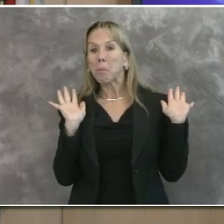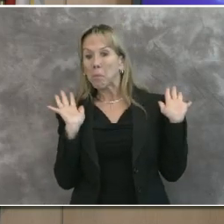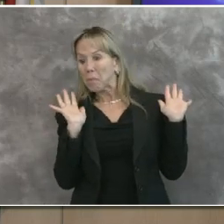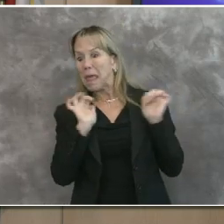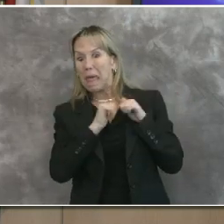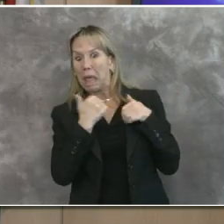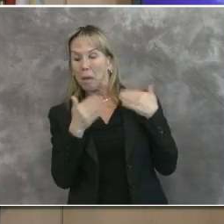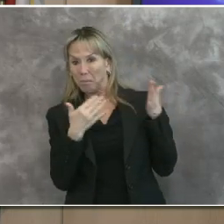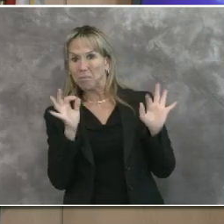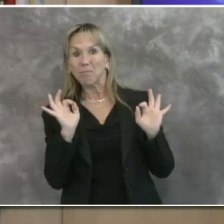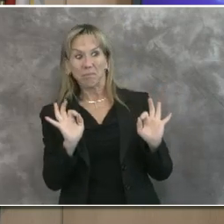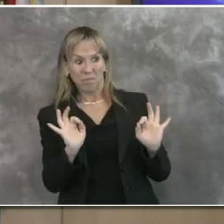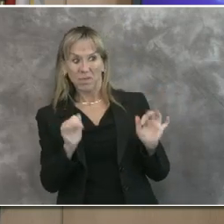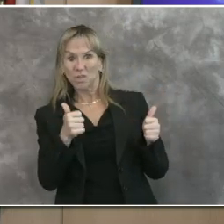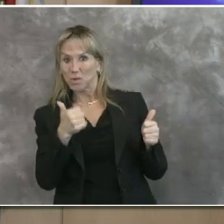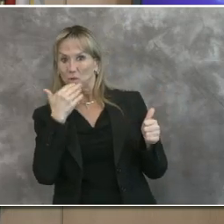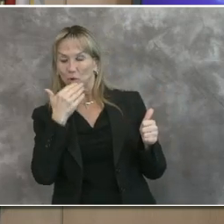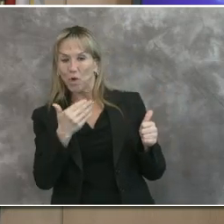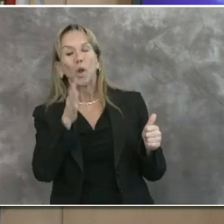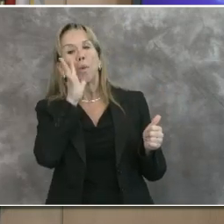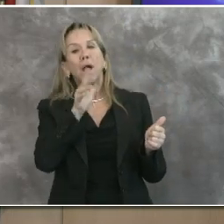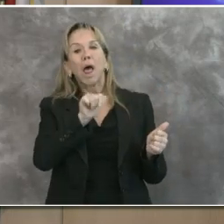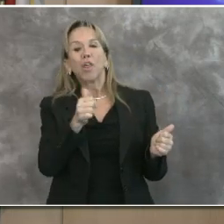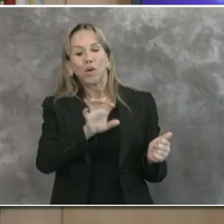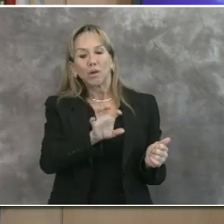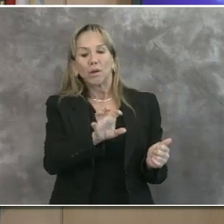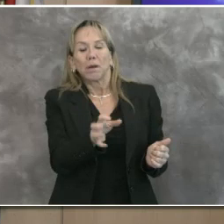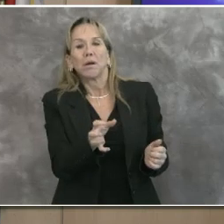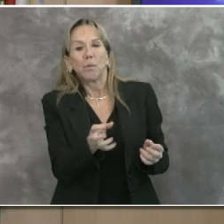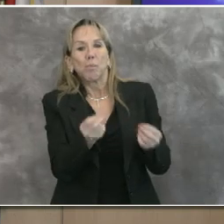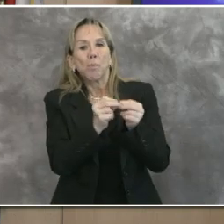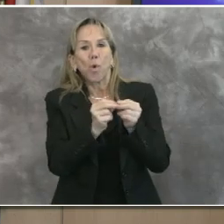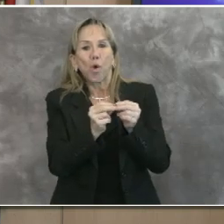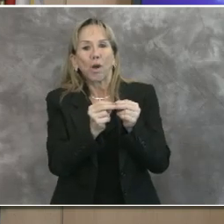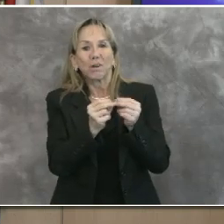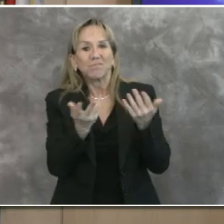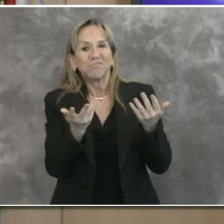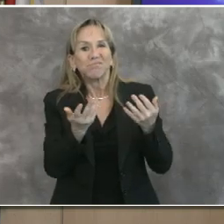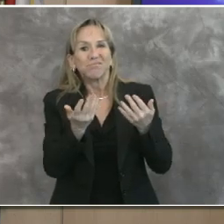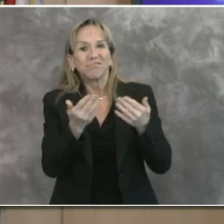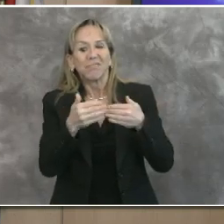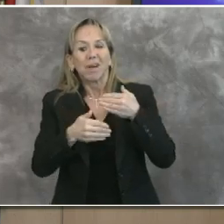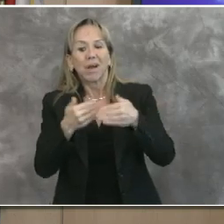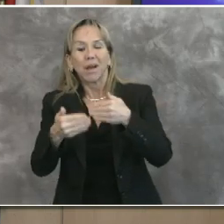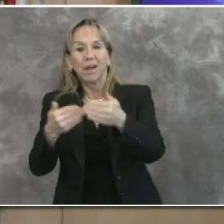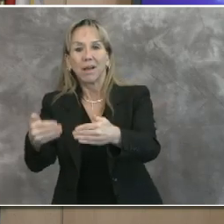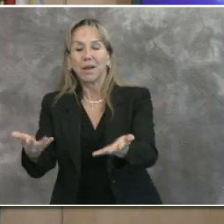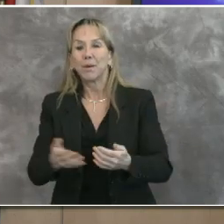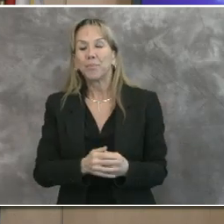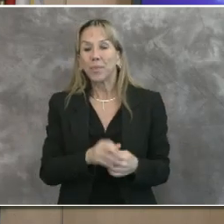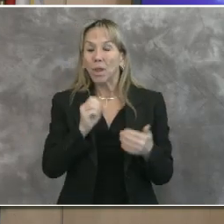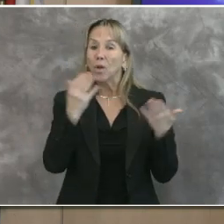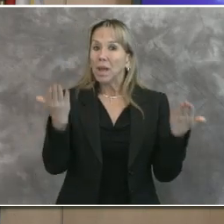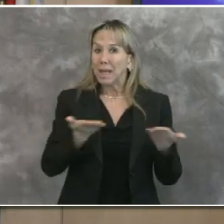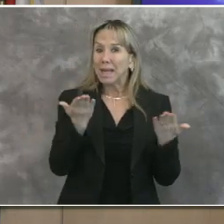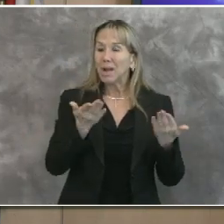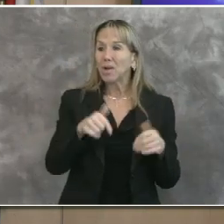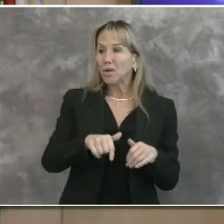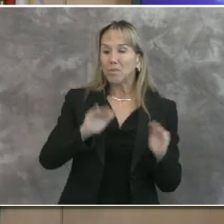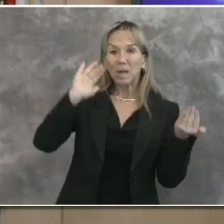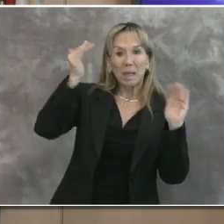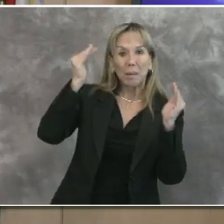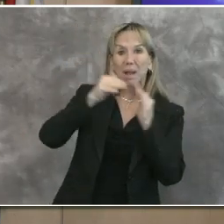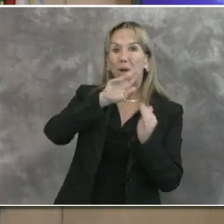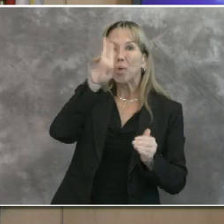If conditions warrant, then we're in a position to take another step. Our cases in San Diego County have been low compared to other areas